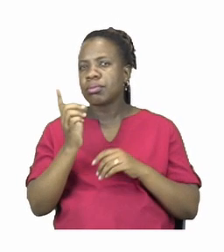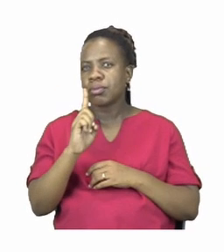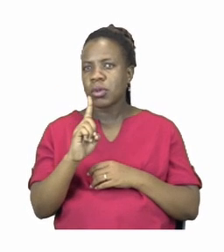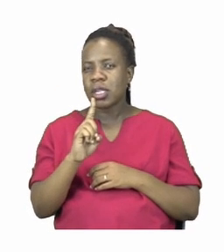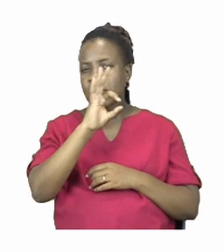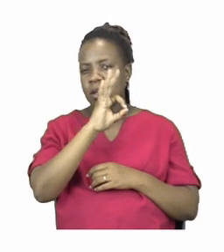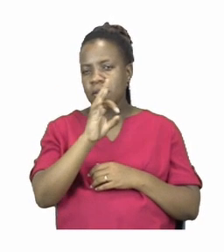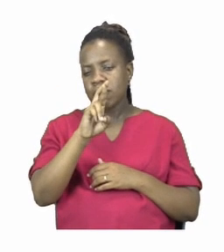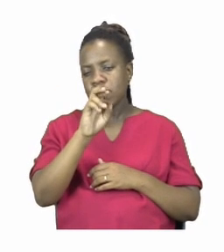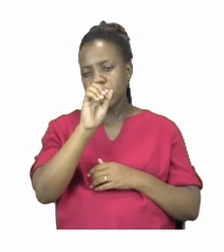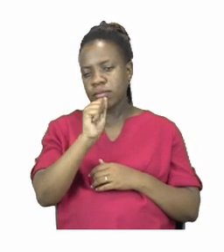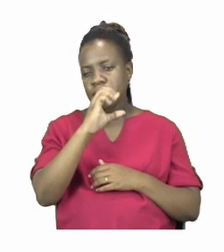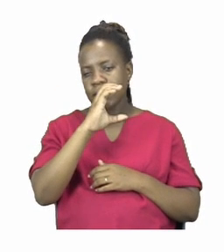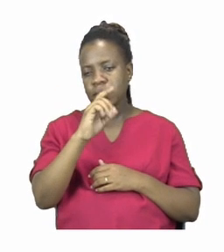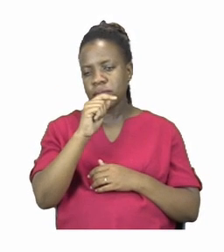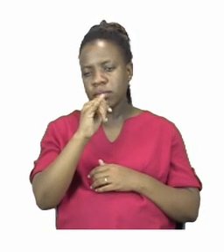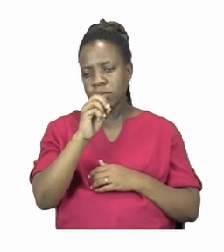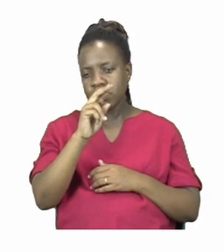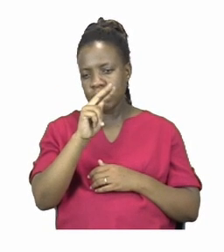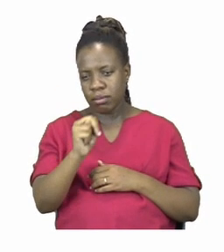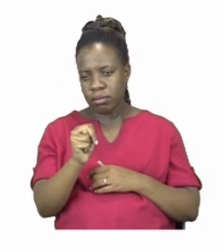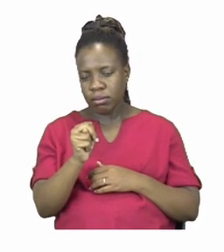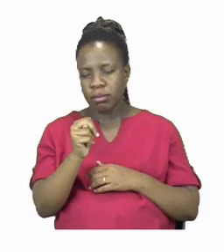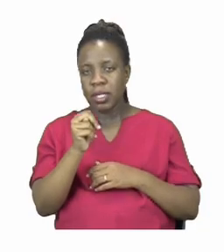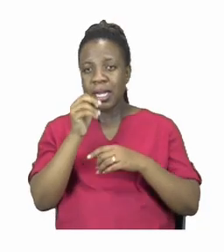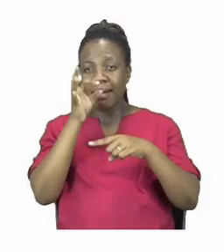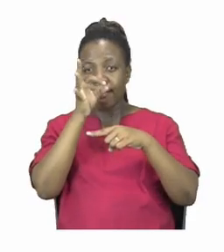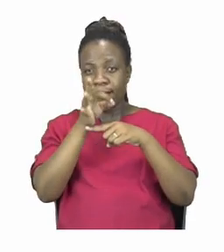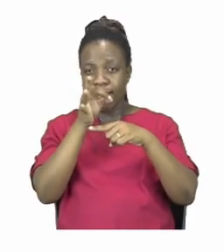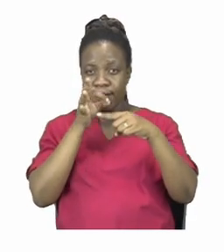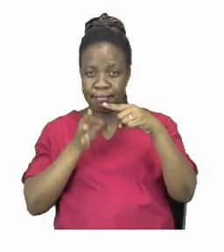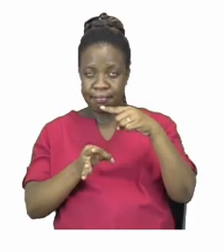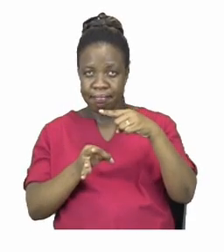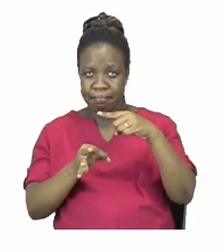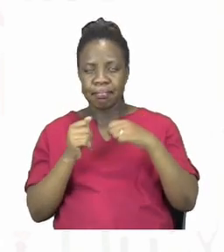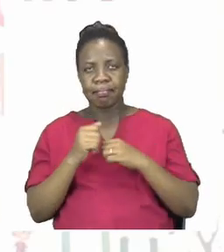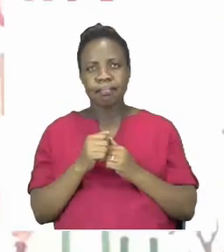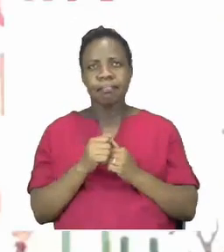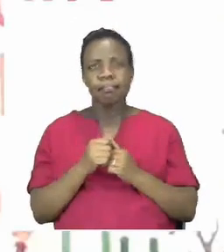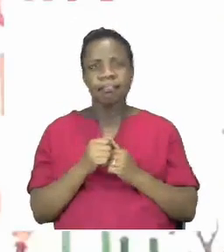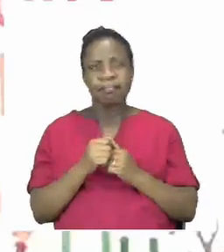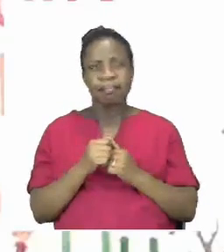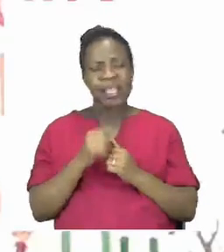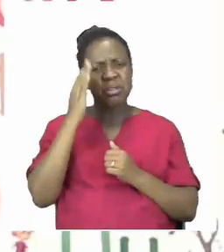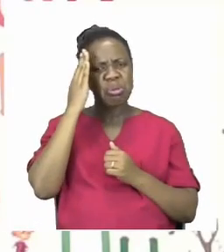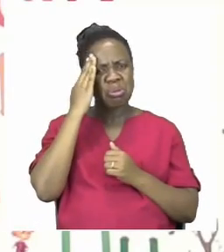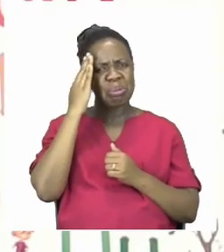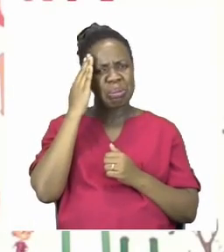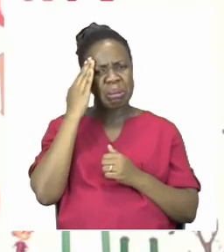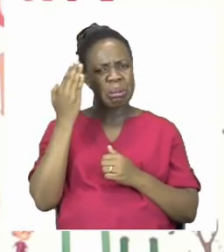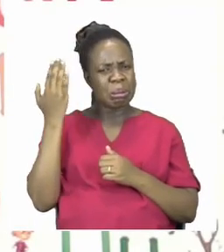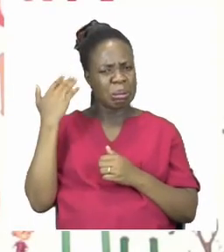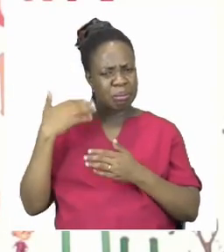remind you what fractions are and what we mean, let's take a look at the board. Now for this exercise, I will not do any of